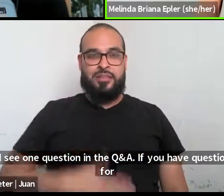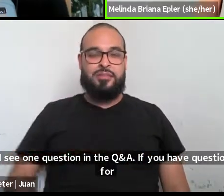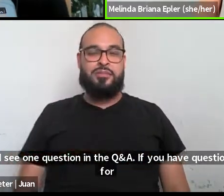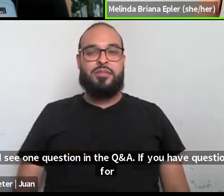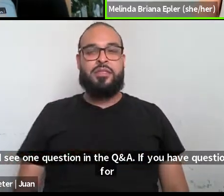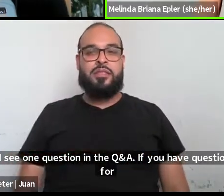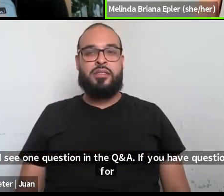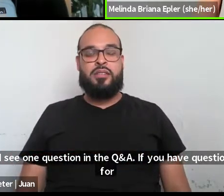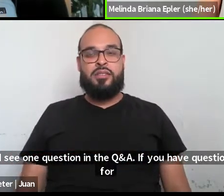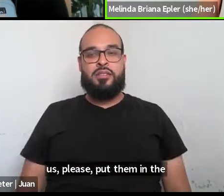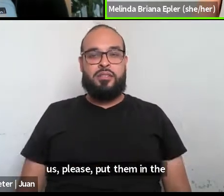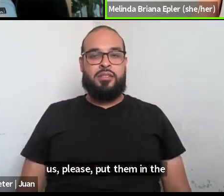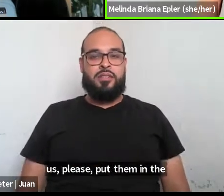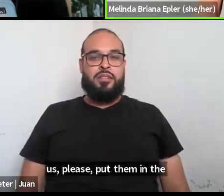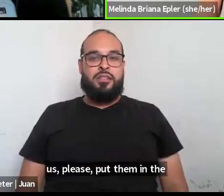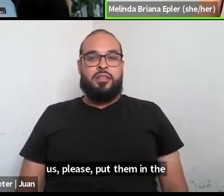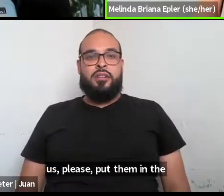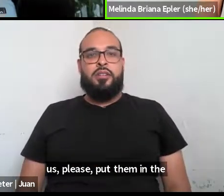Yeah,